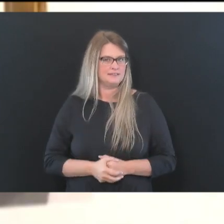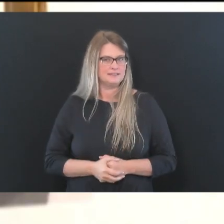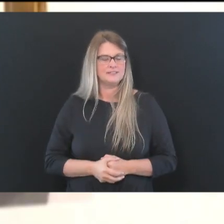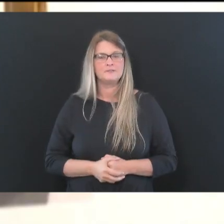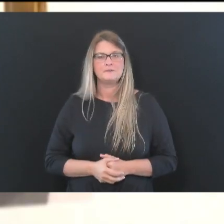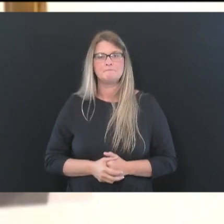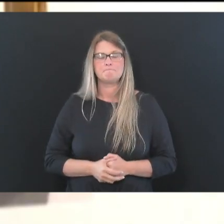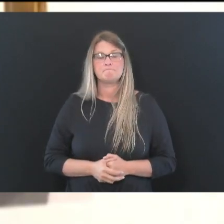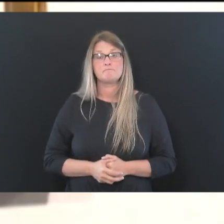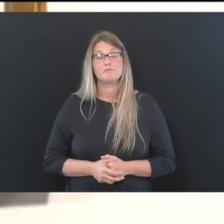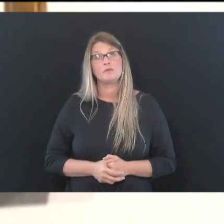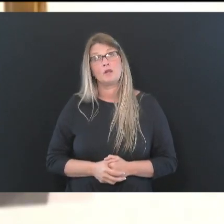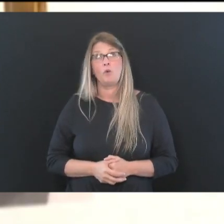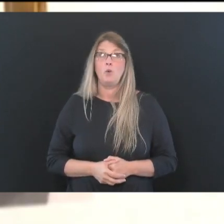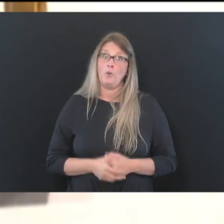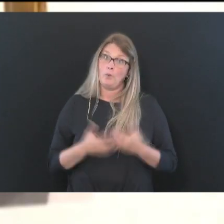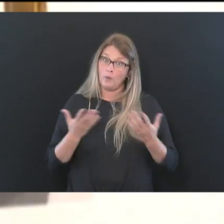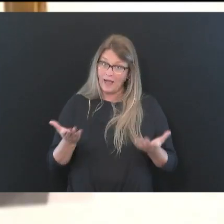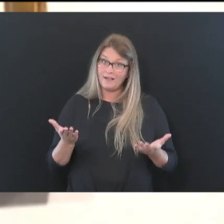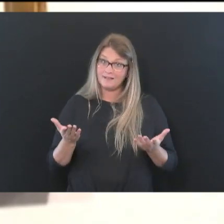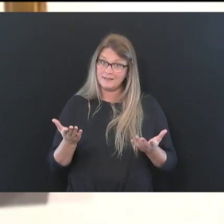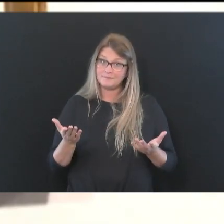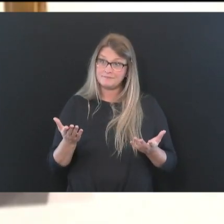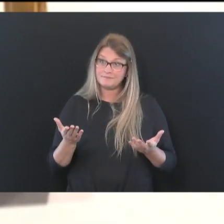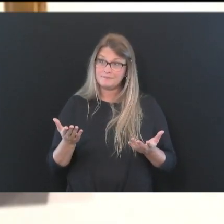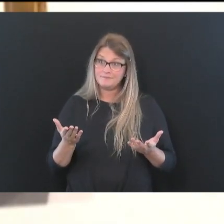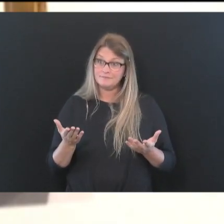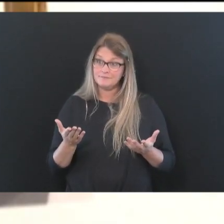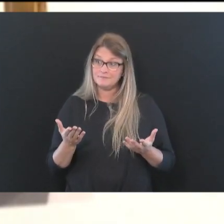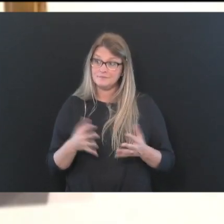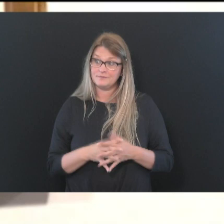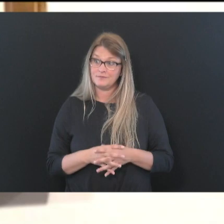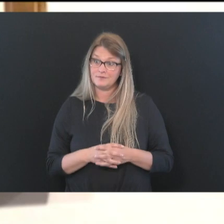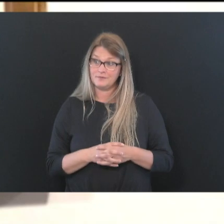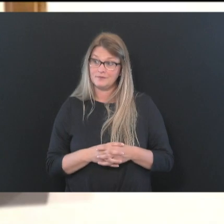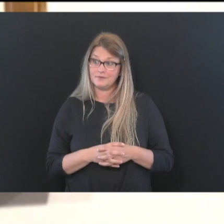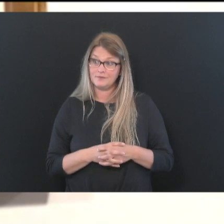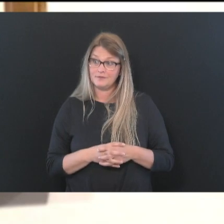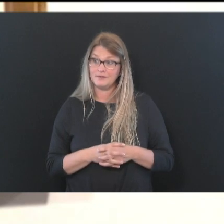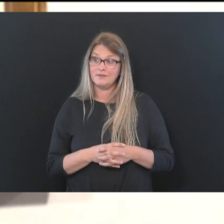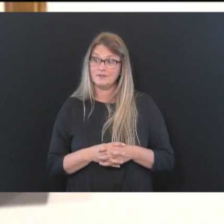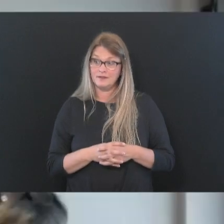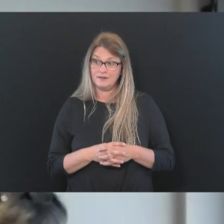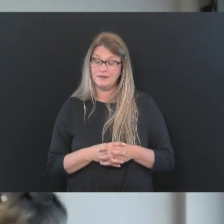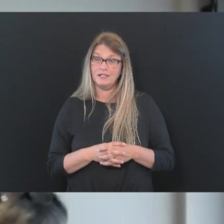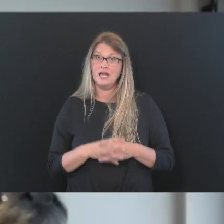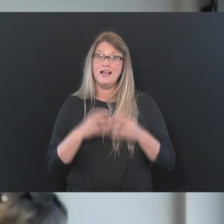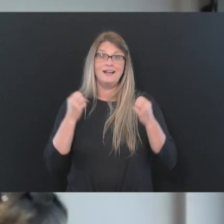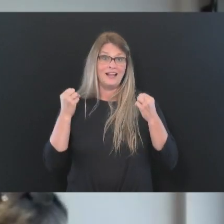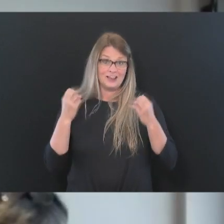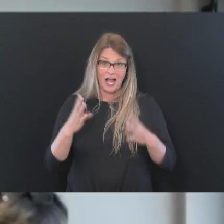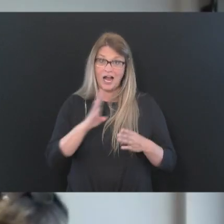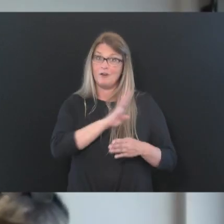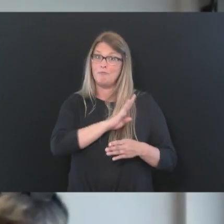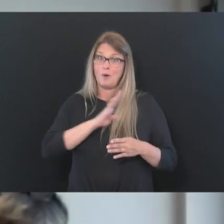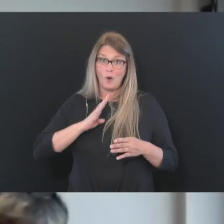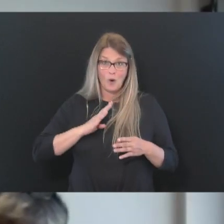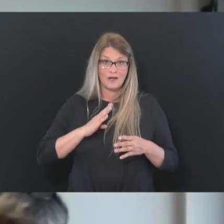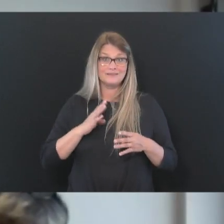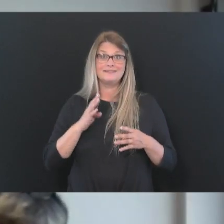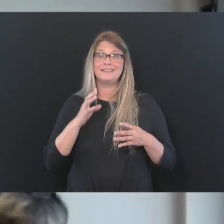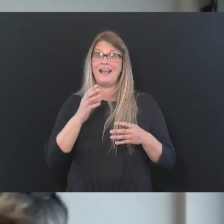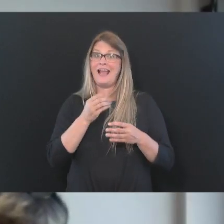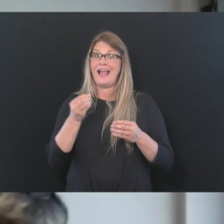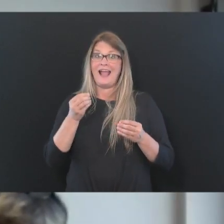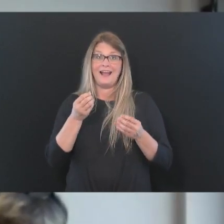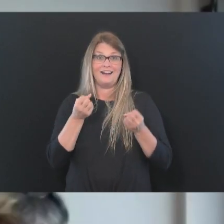Well, there are a lot of boards and a lot of federal requirements and regulations that are being relaxed in this